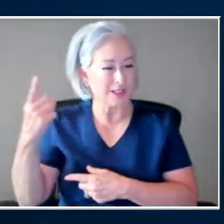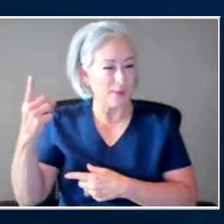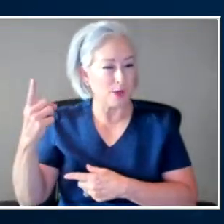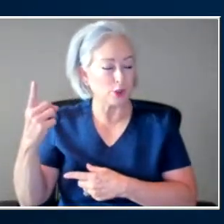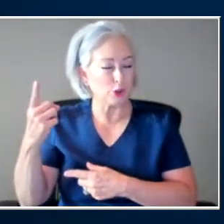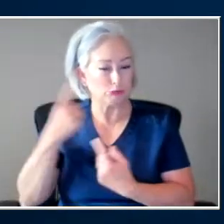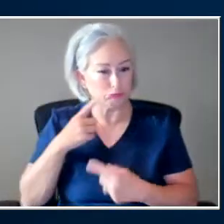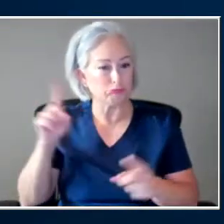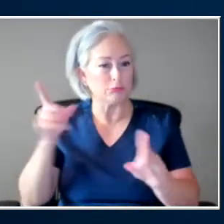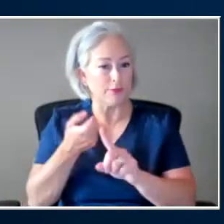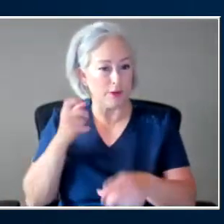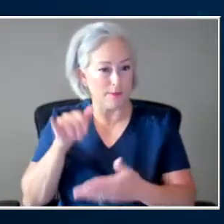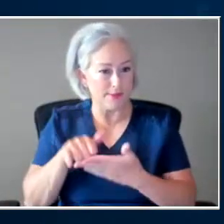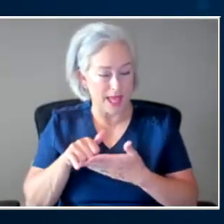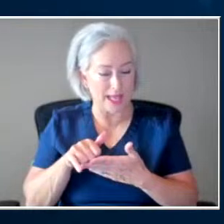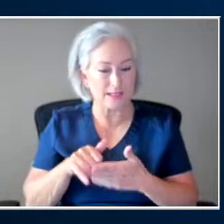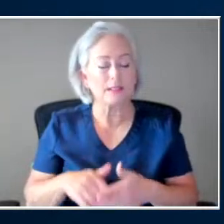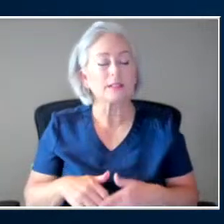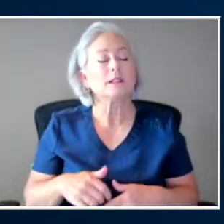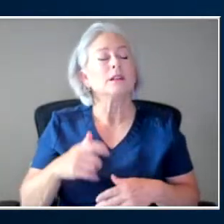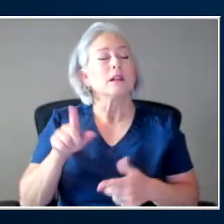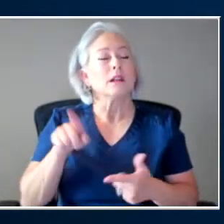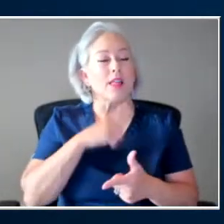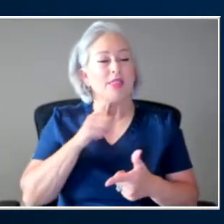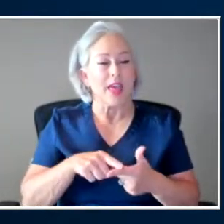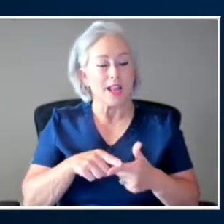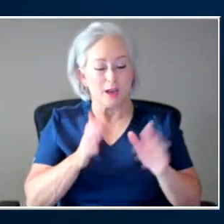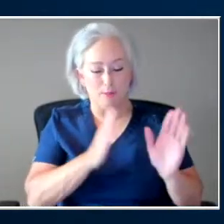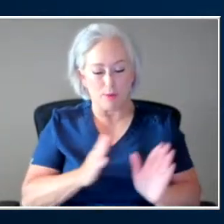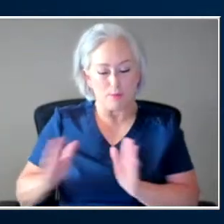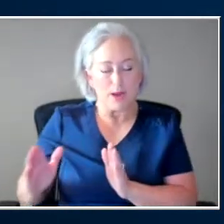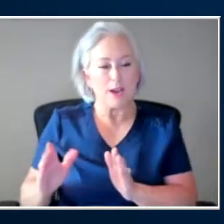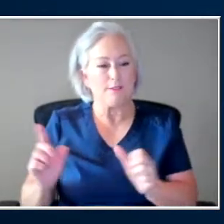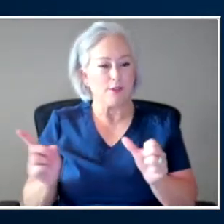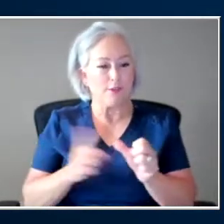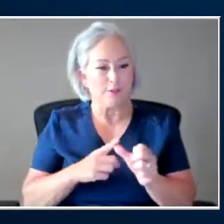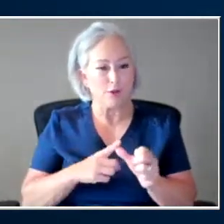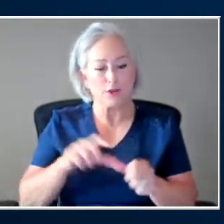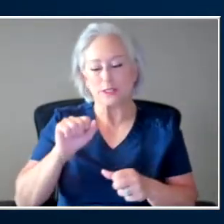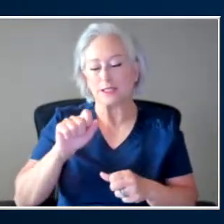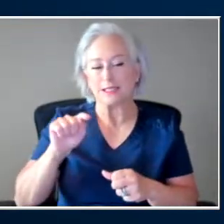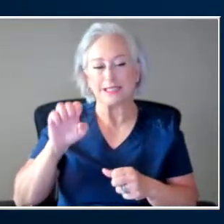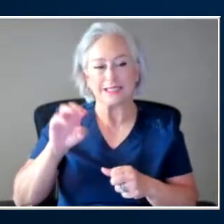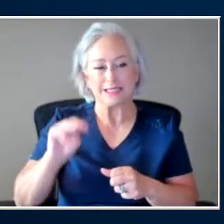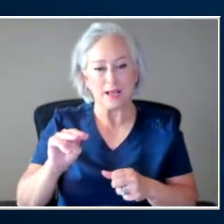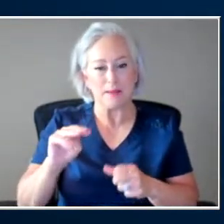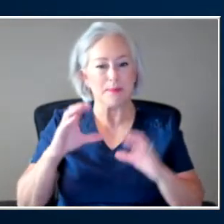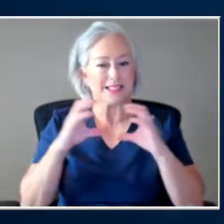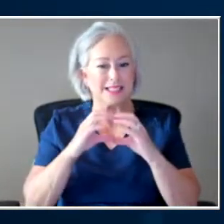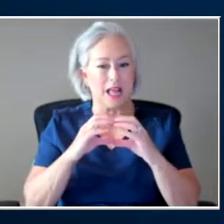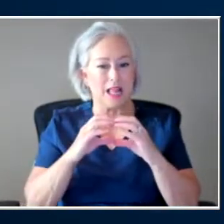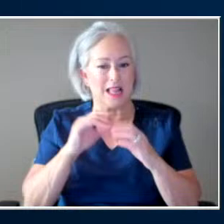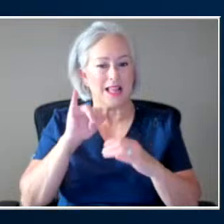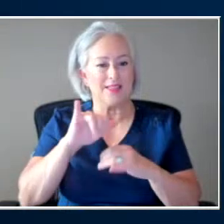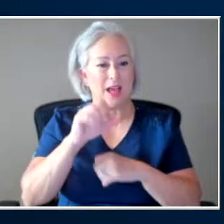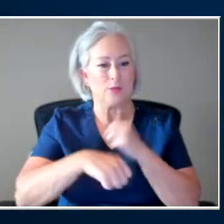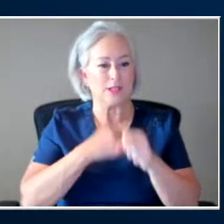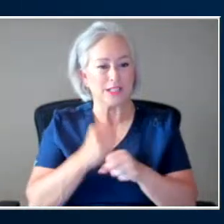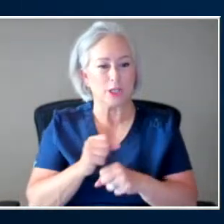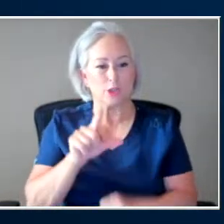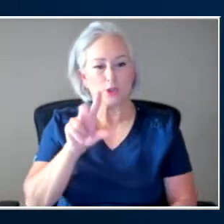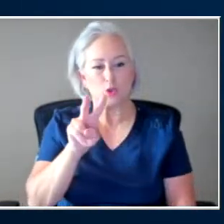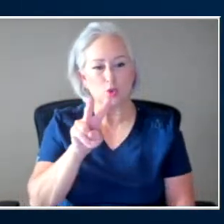prepared for my first stem cell, which was 2009. And it was grueling, and that's an understatement. And